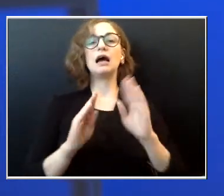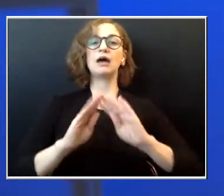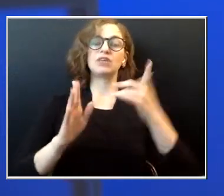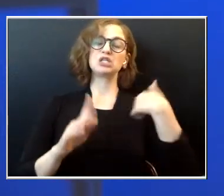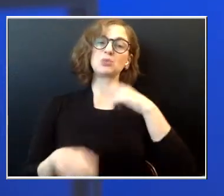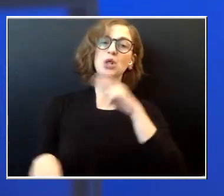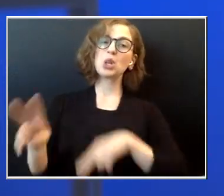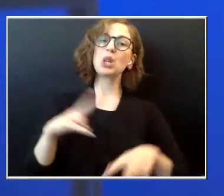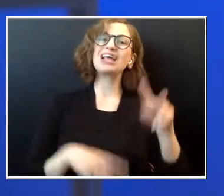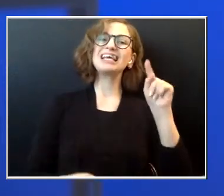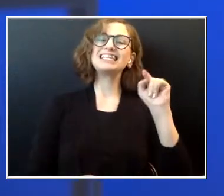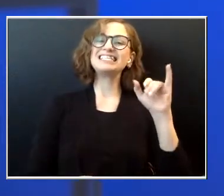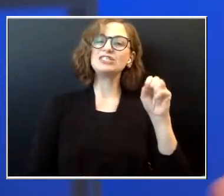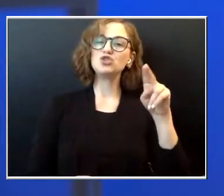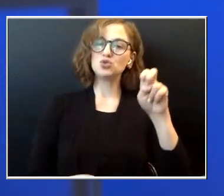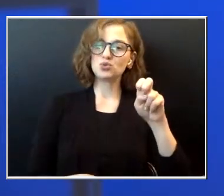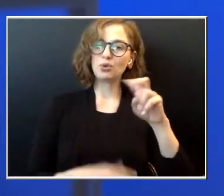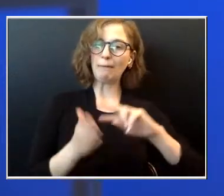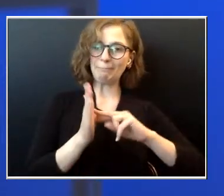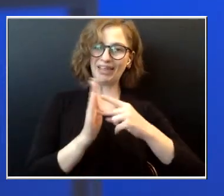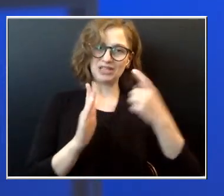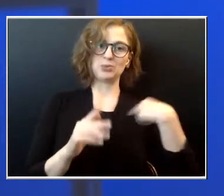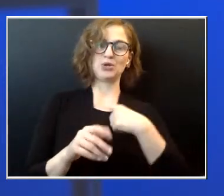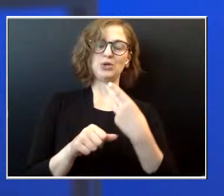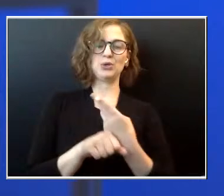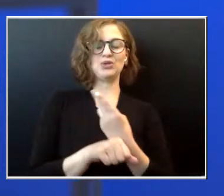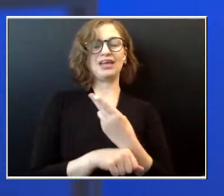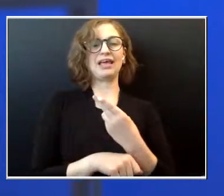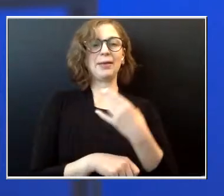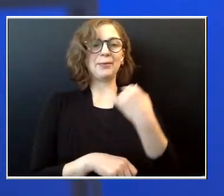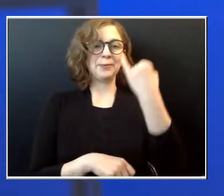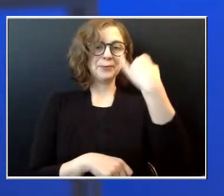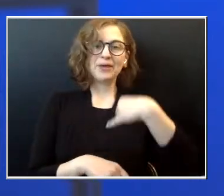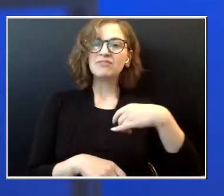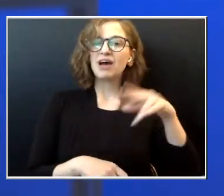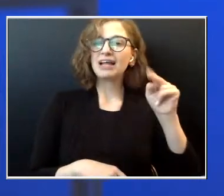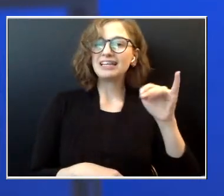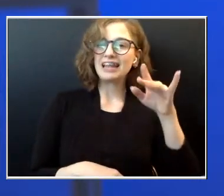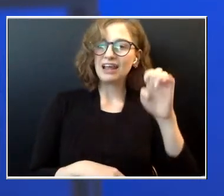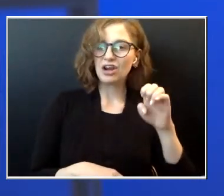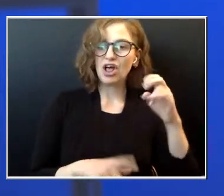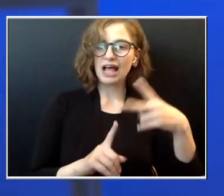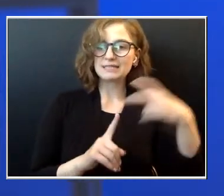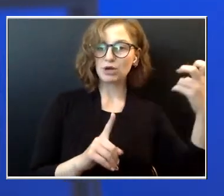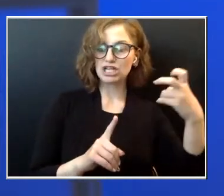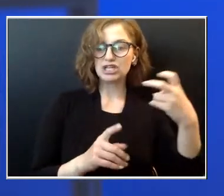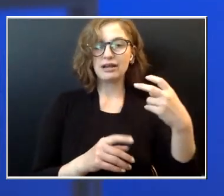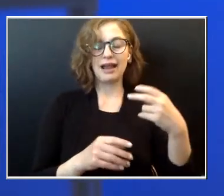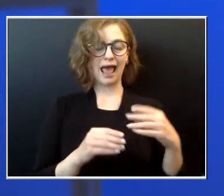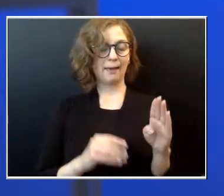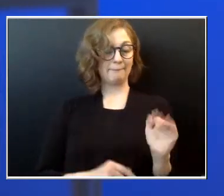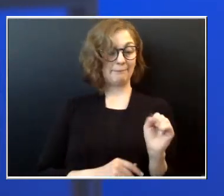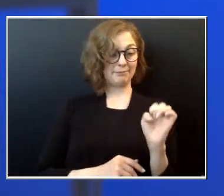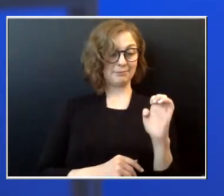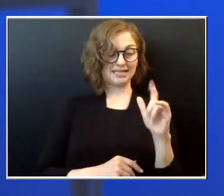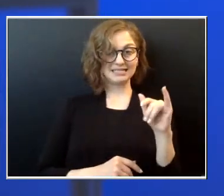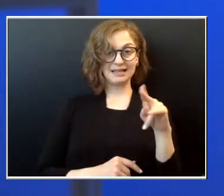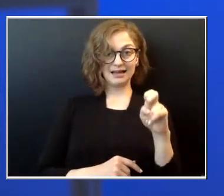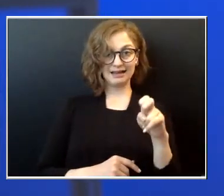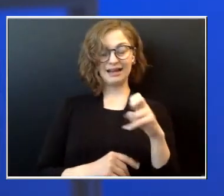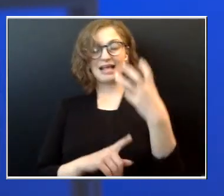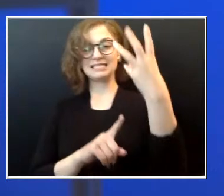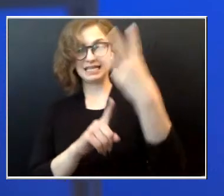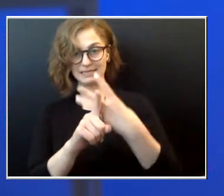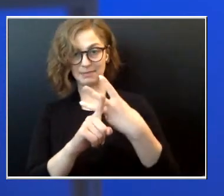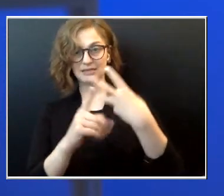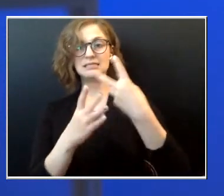doing fine needle aspiration both at baseline and 6 months. That's kind of scary to think about, but these aspirations